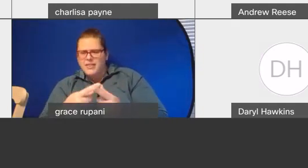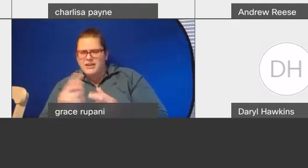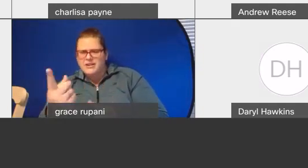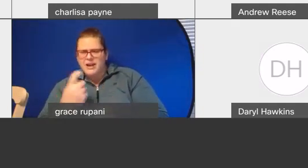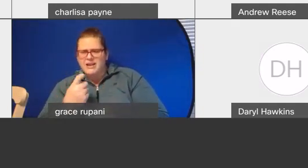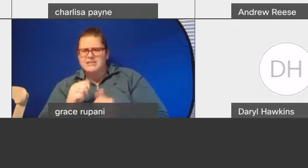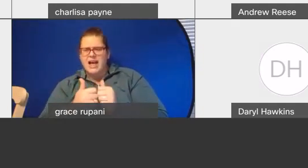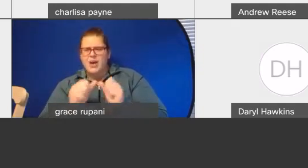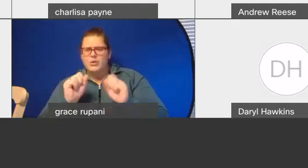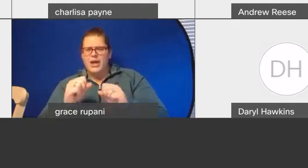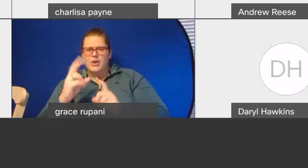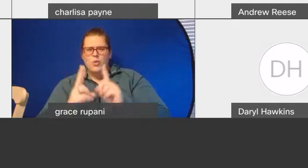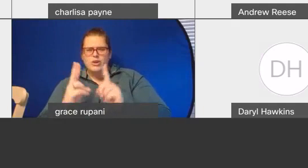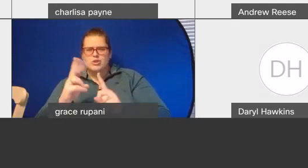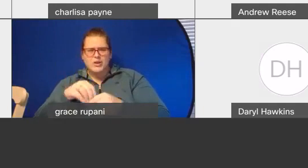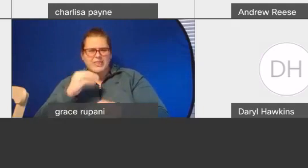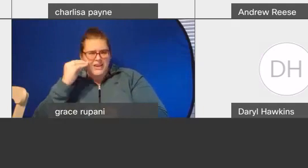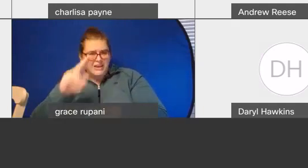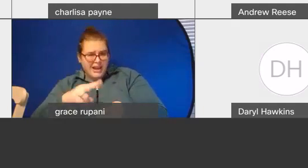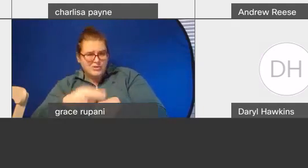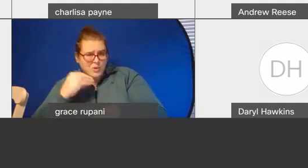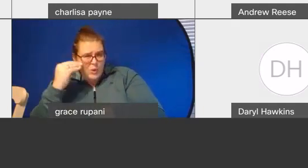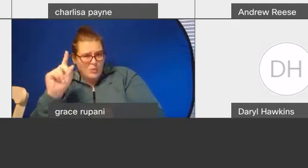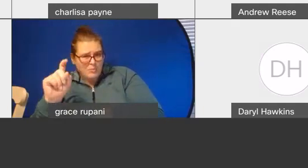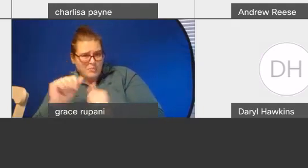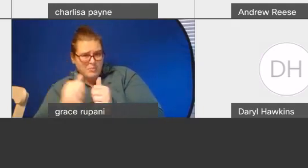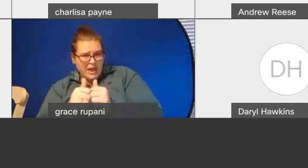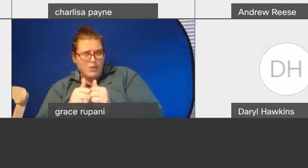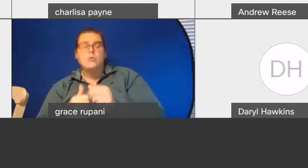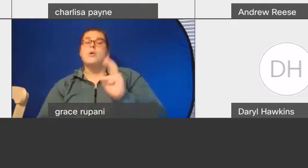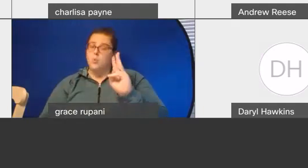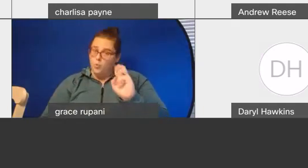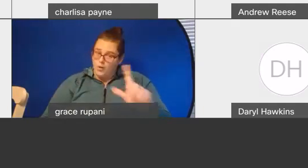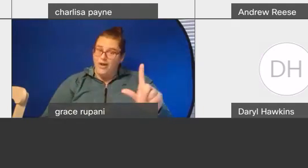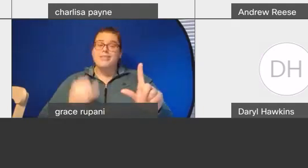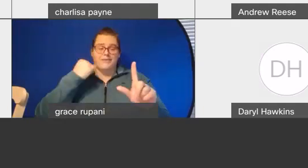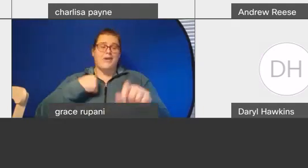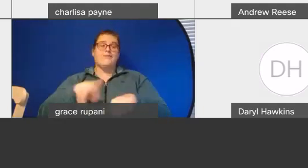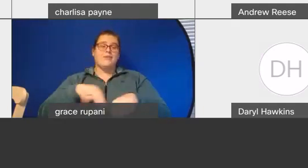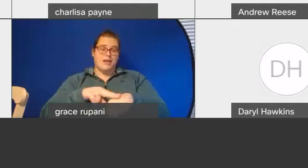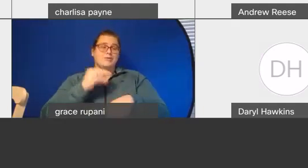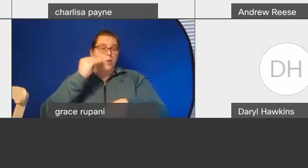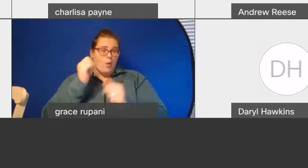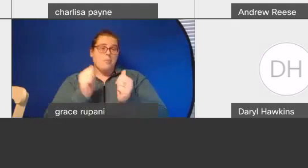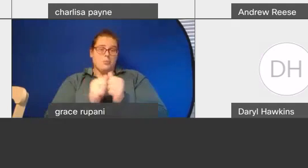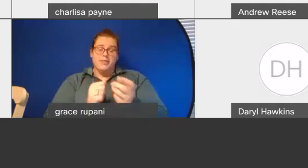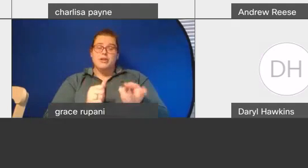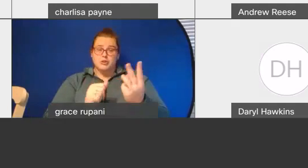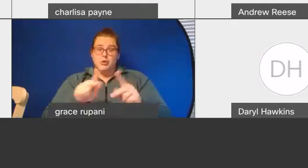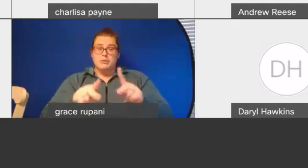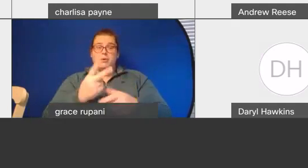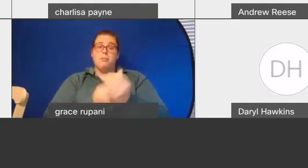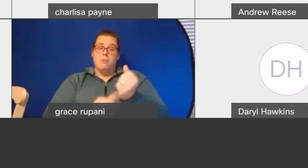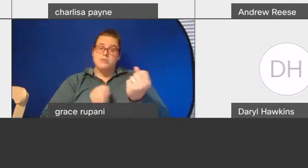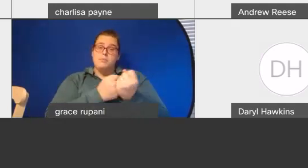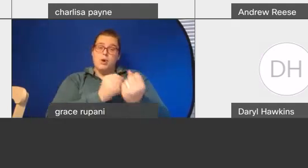1 to 2 in a natural home setting. Well, you could do it if we have a natural home setting where there are 2 people who are both supported by